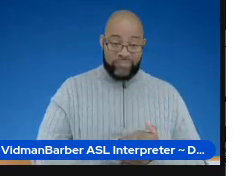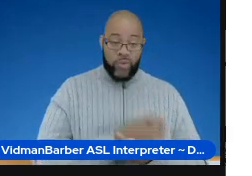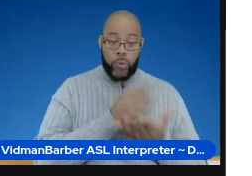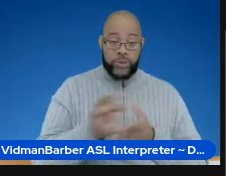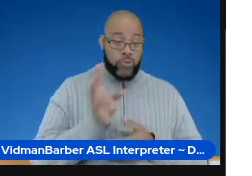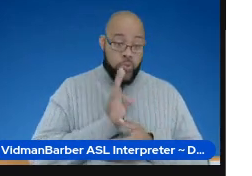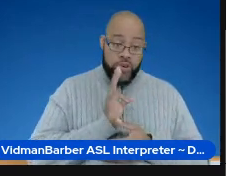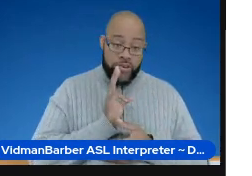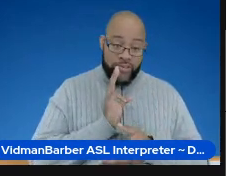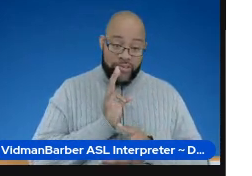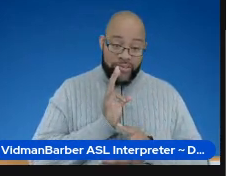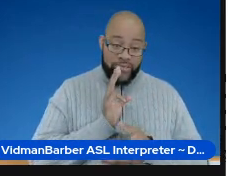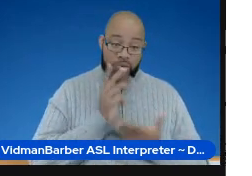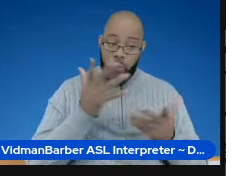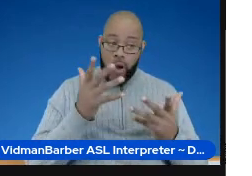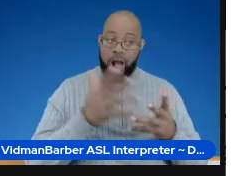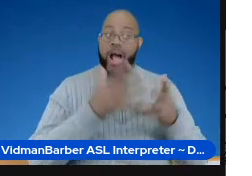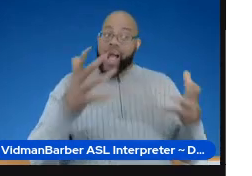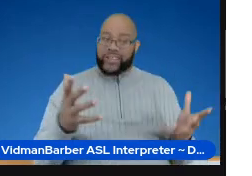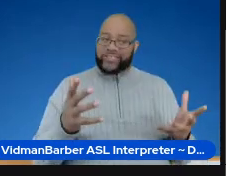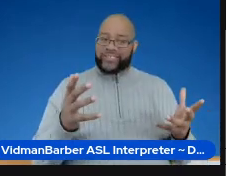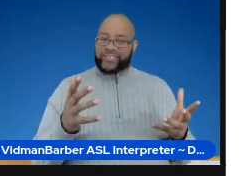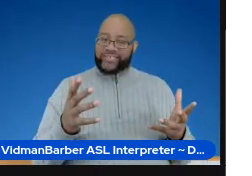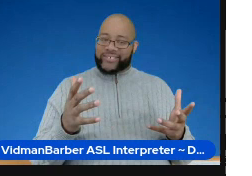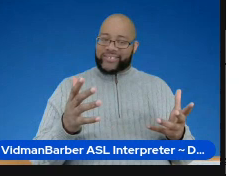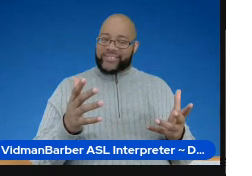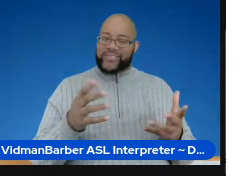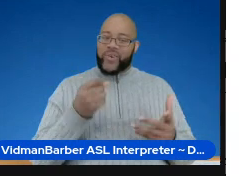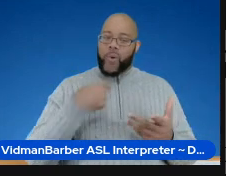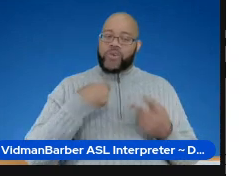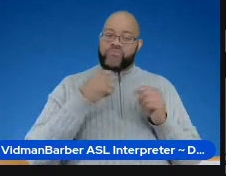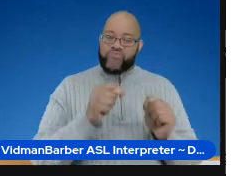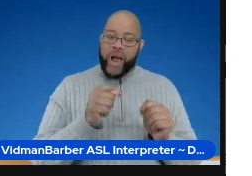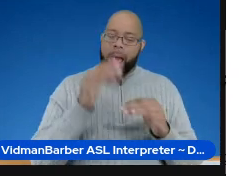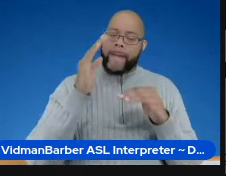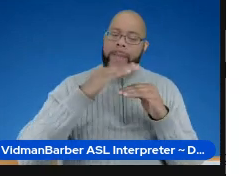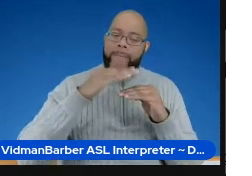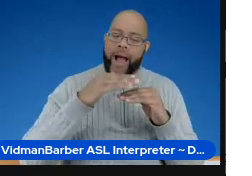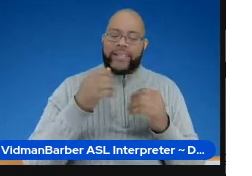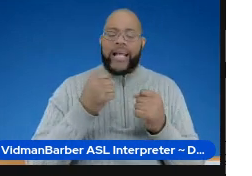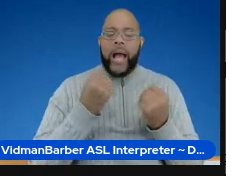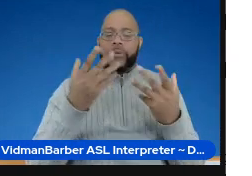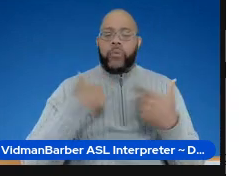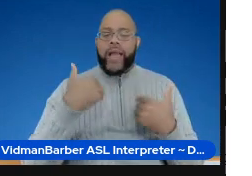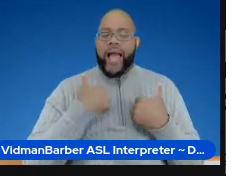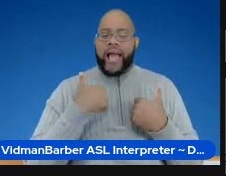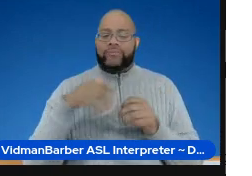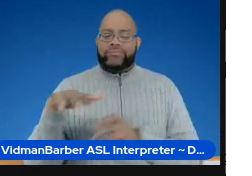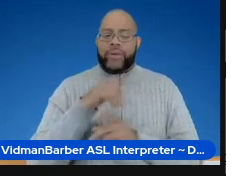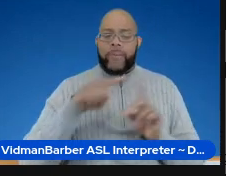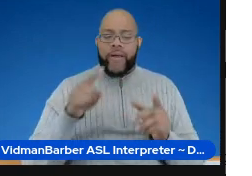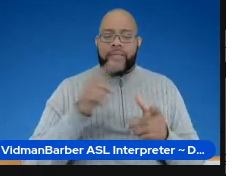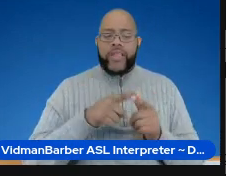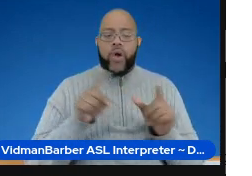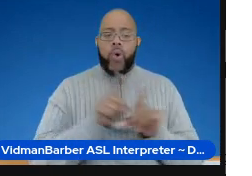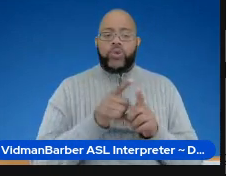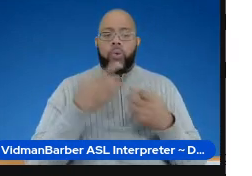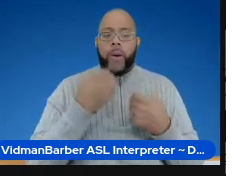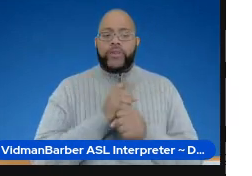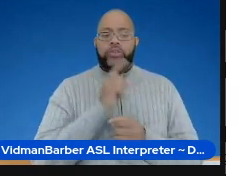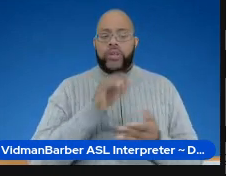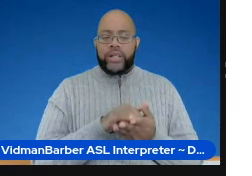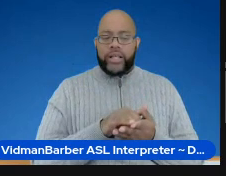wastewater, you don't want a whole bunch of it. So we were trying to minimize how much of this we had around, but then also we wanted to make